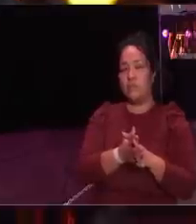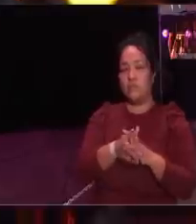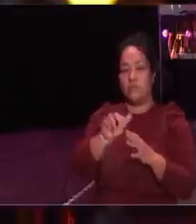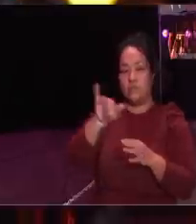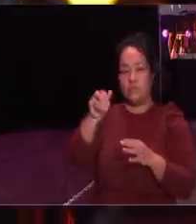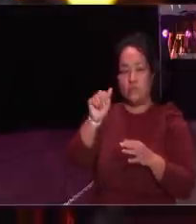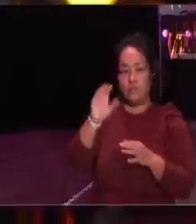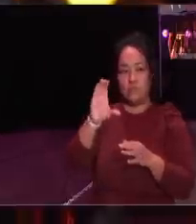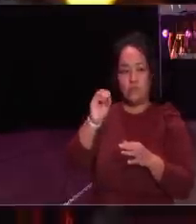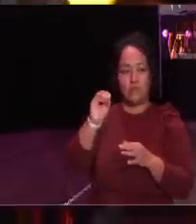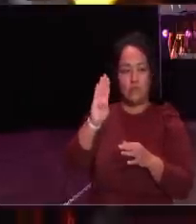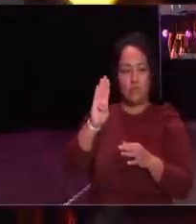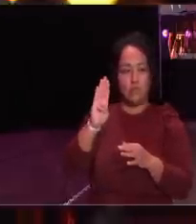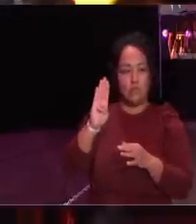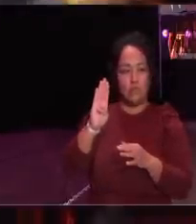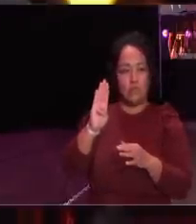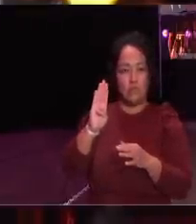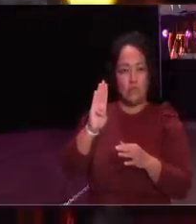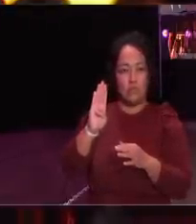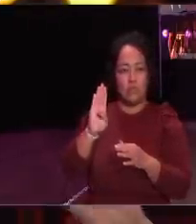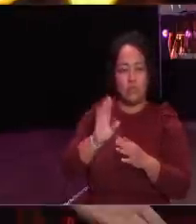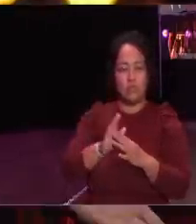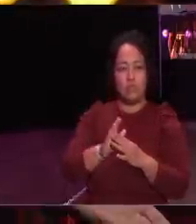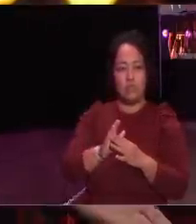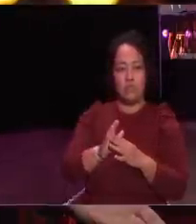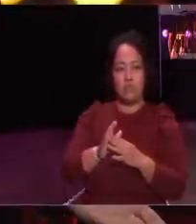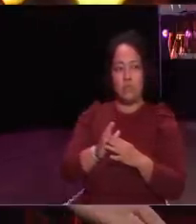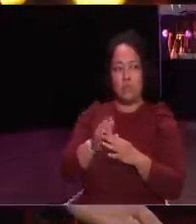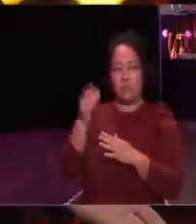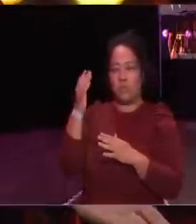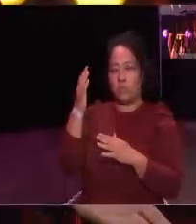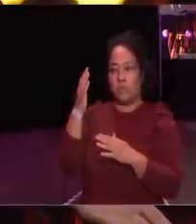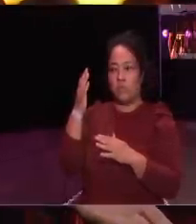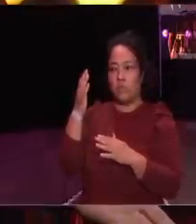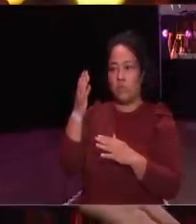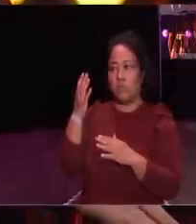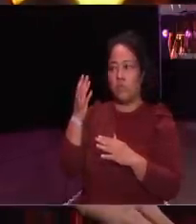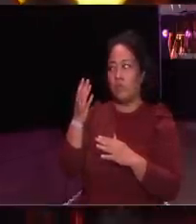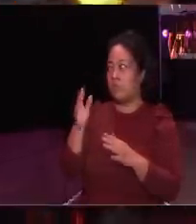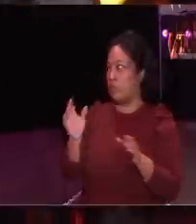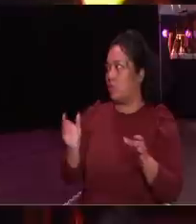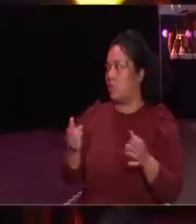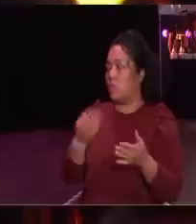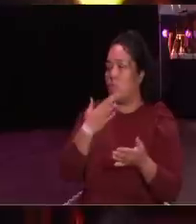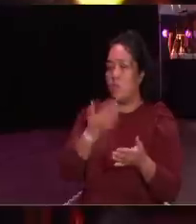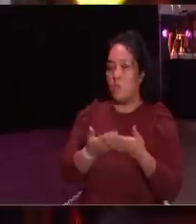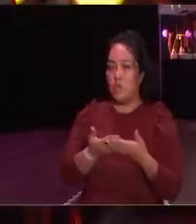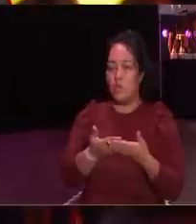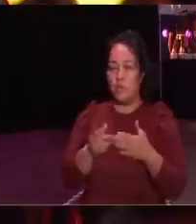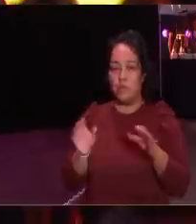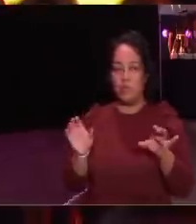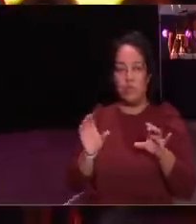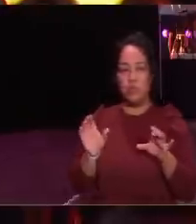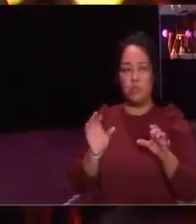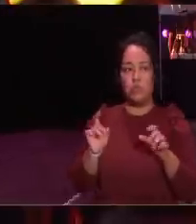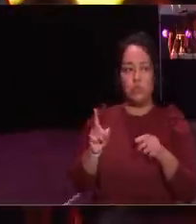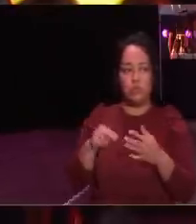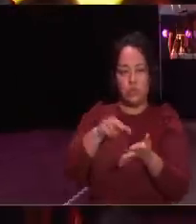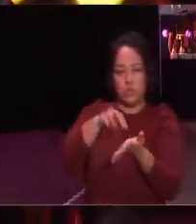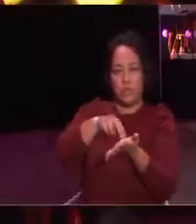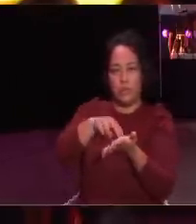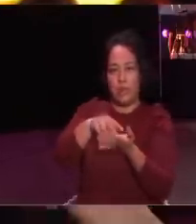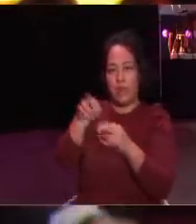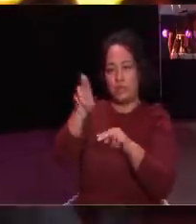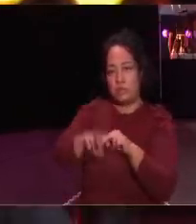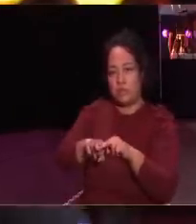Jacob. Jacob. ¿De qué vale saltar aquí? Why, what good does it do us to jump? Y después nos sentamos. And then we sit down.